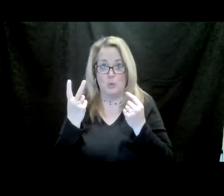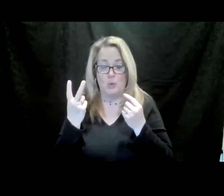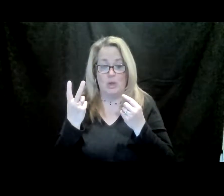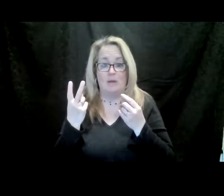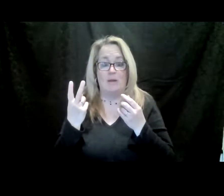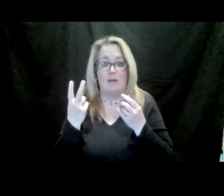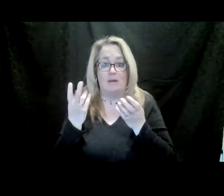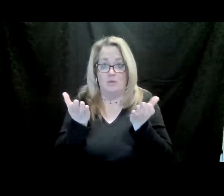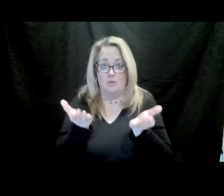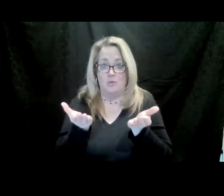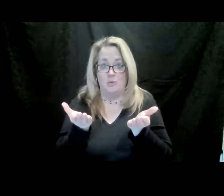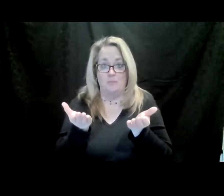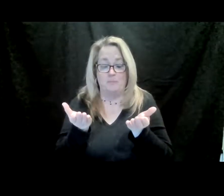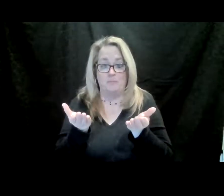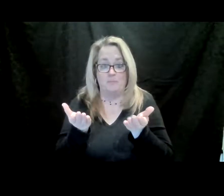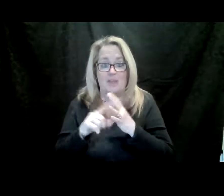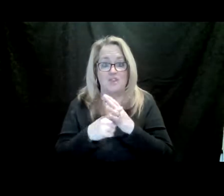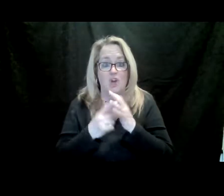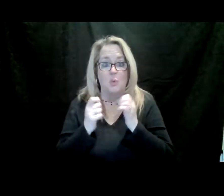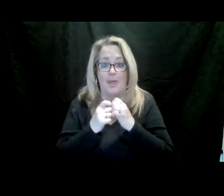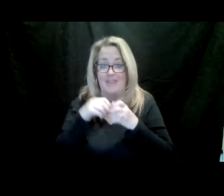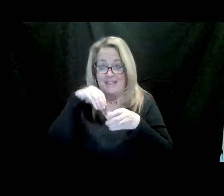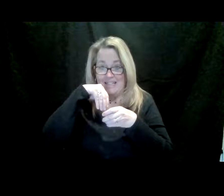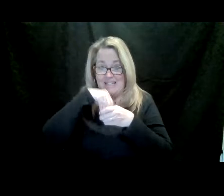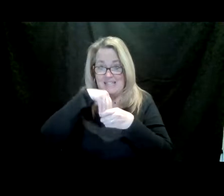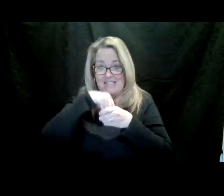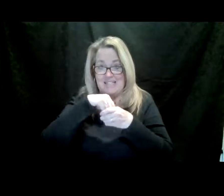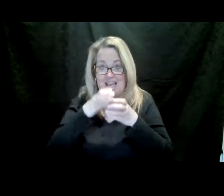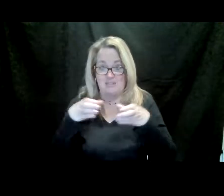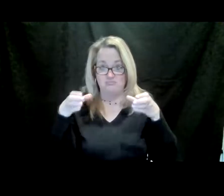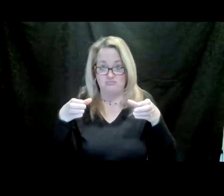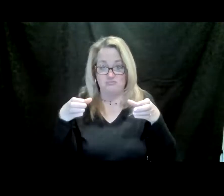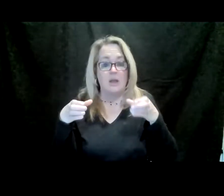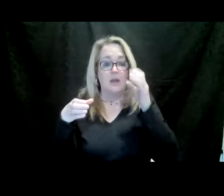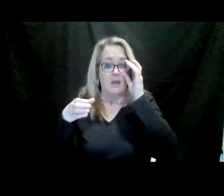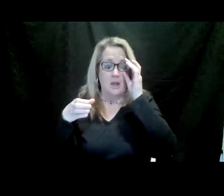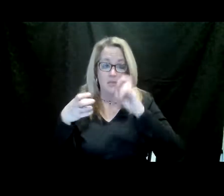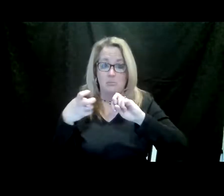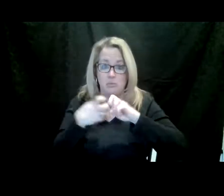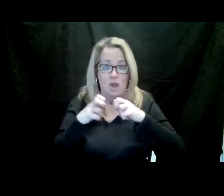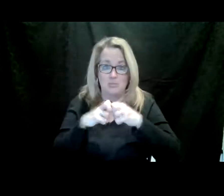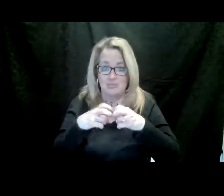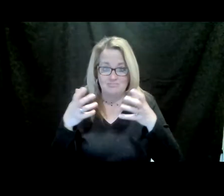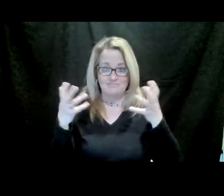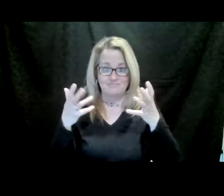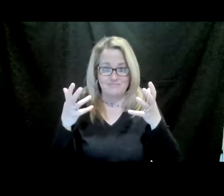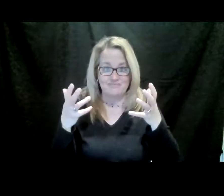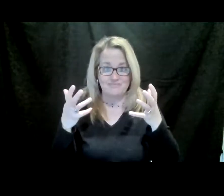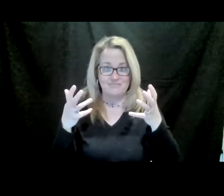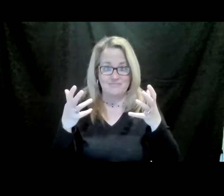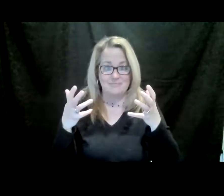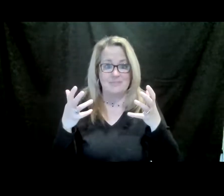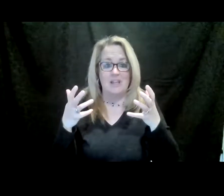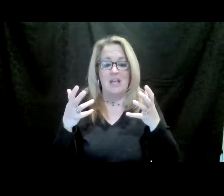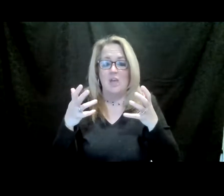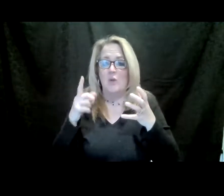and I started out the inside. Now, the problem you run into is you have to be very careful, of course,